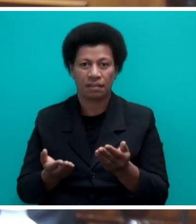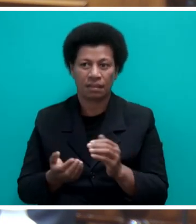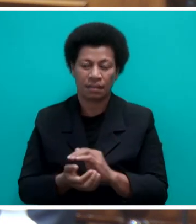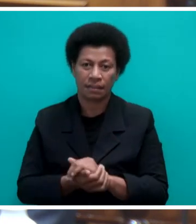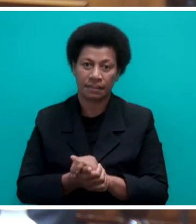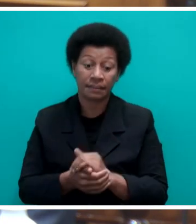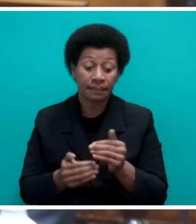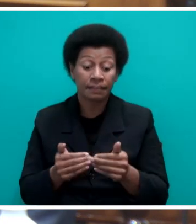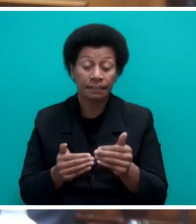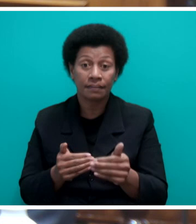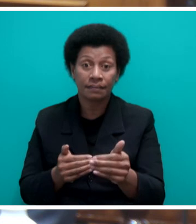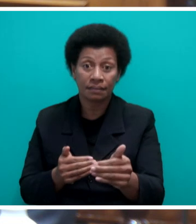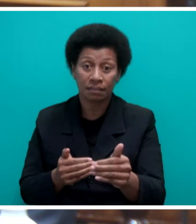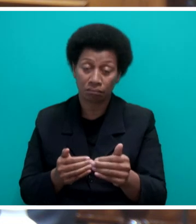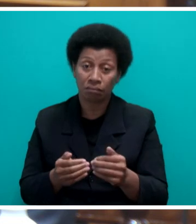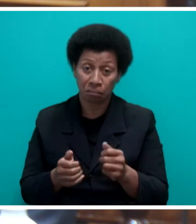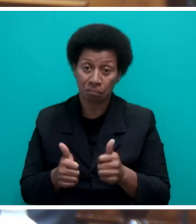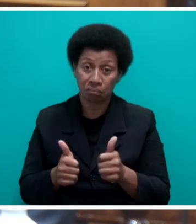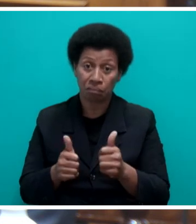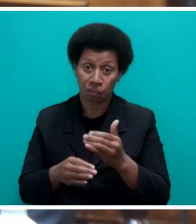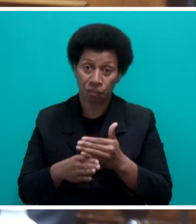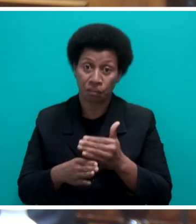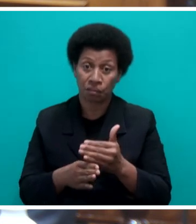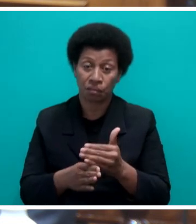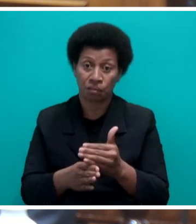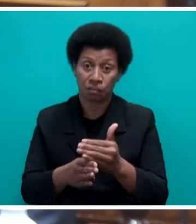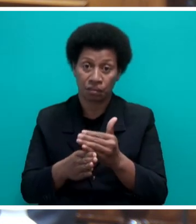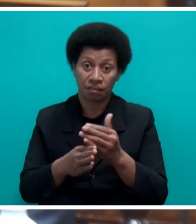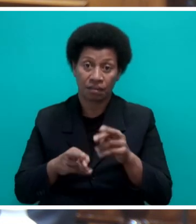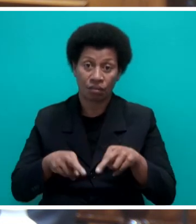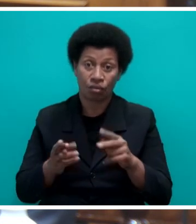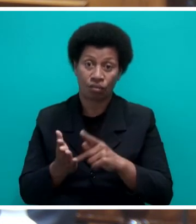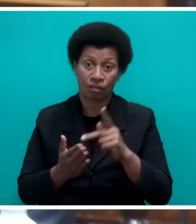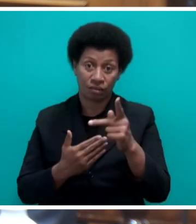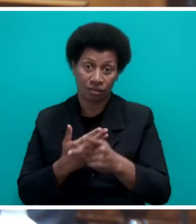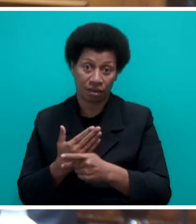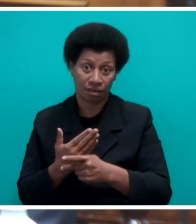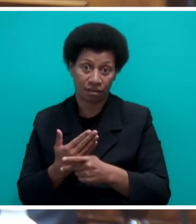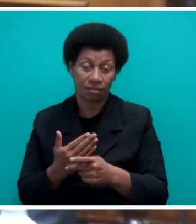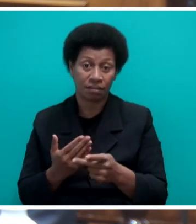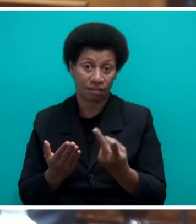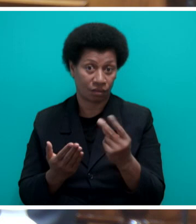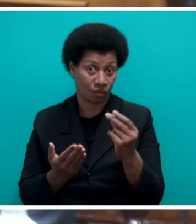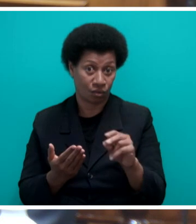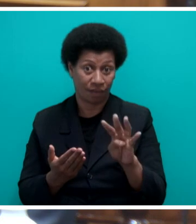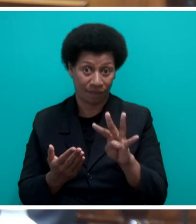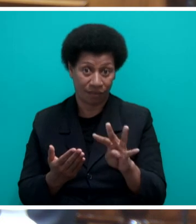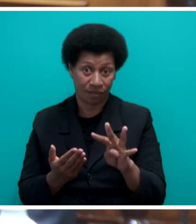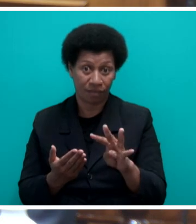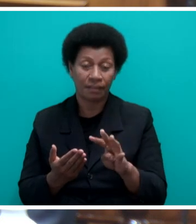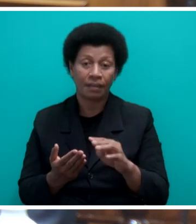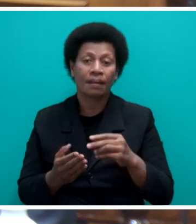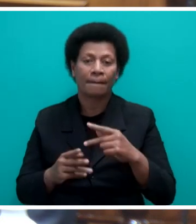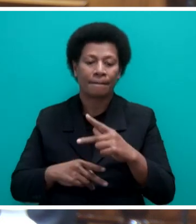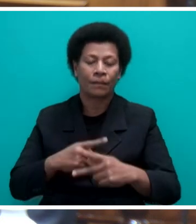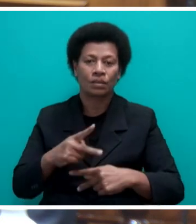well as my ministry's work plan. The road contractors for the 2024 maintenance season have been selected through the tender process, and